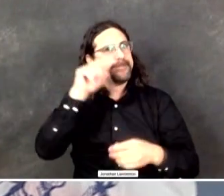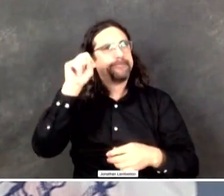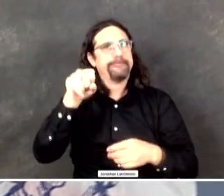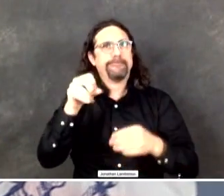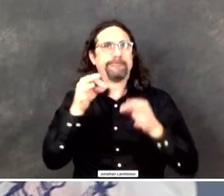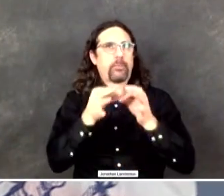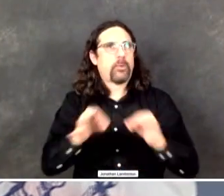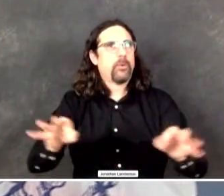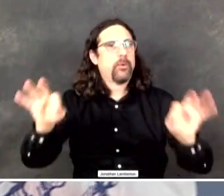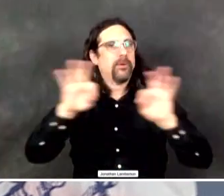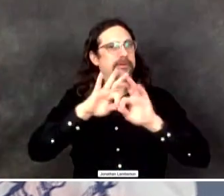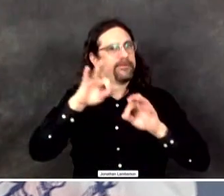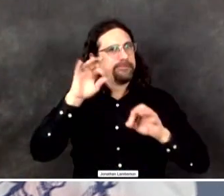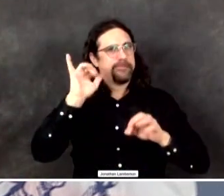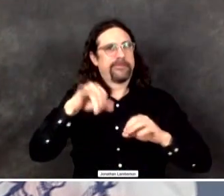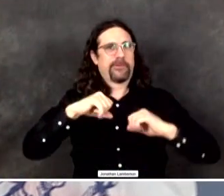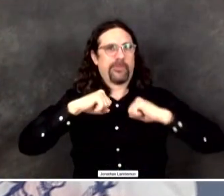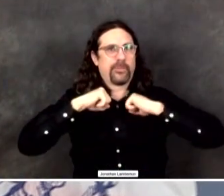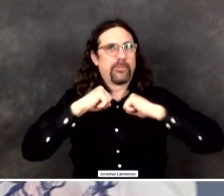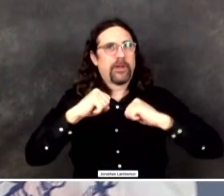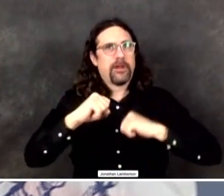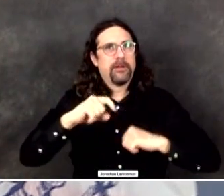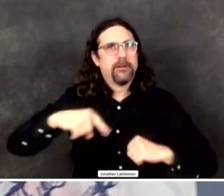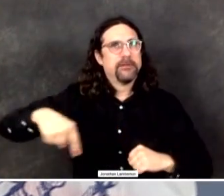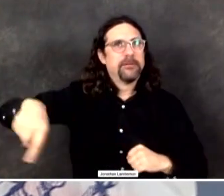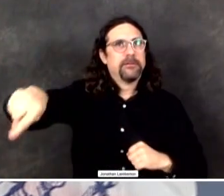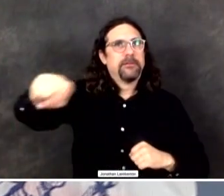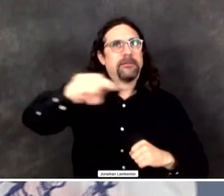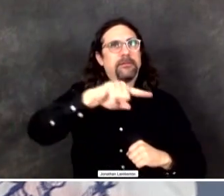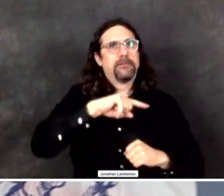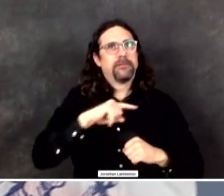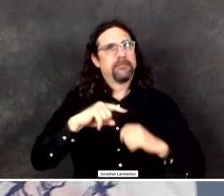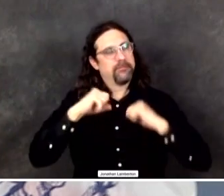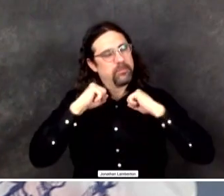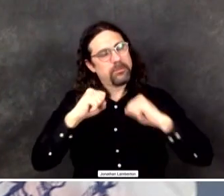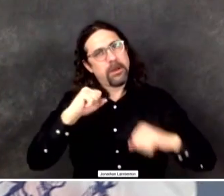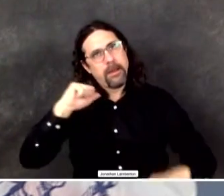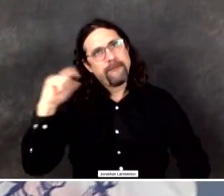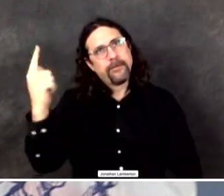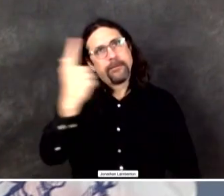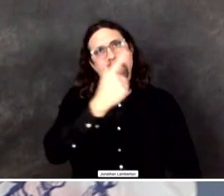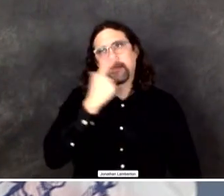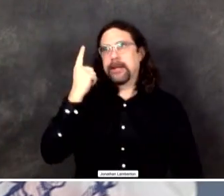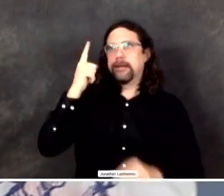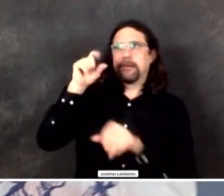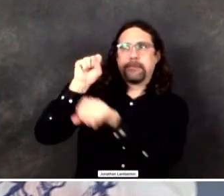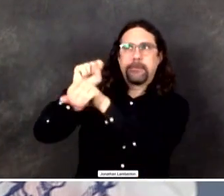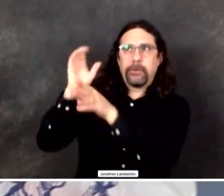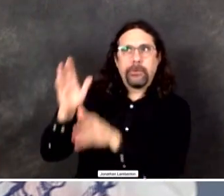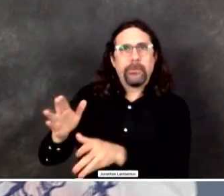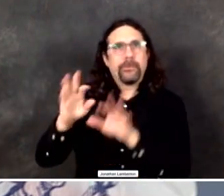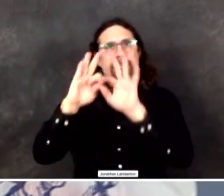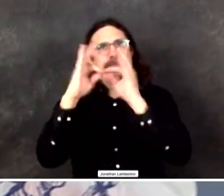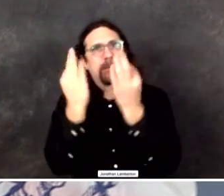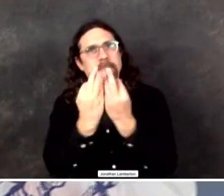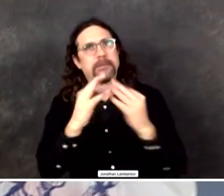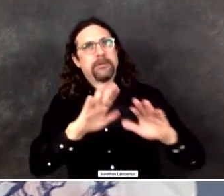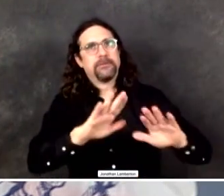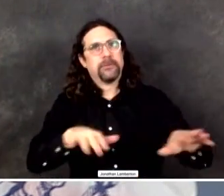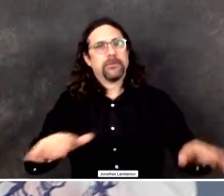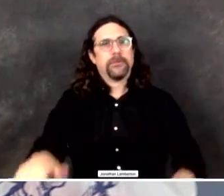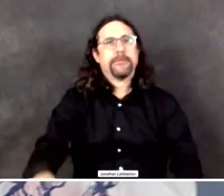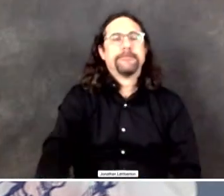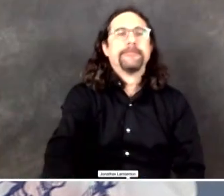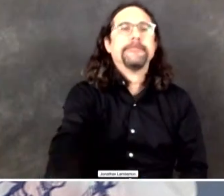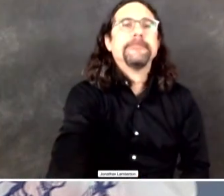And I had a real faith that even though we were asking our educators to do something they'd never done before, that they would